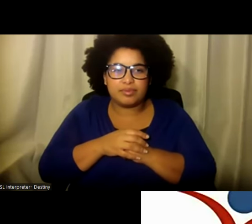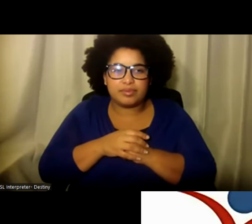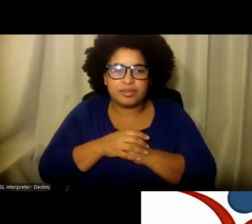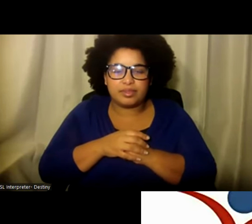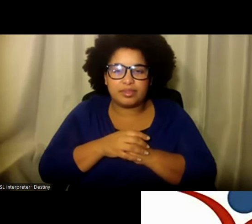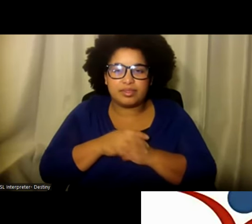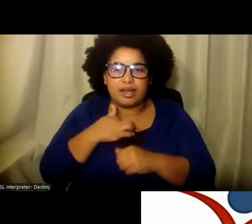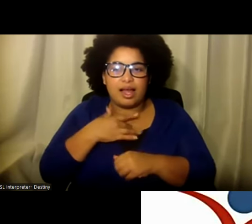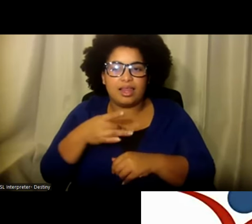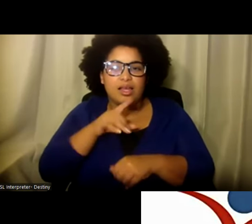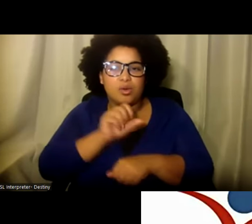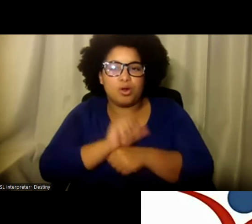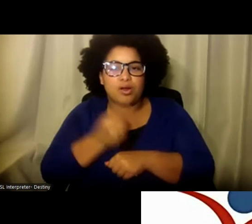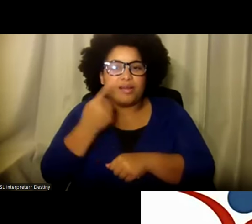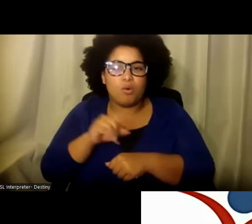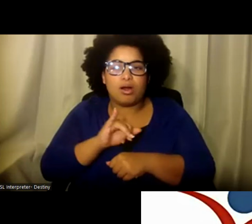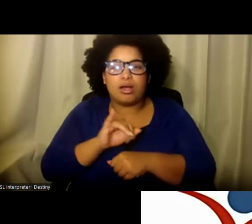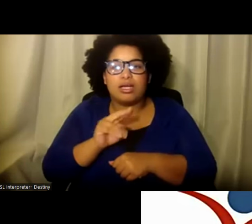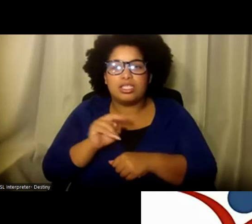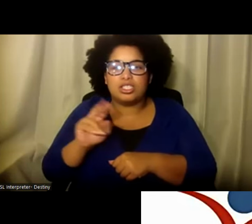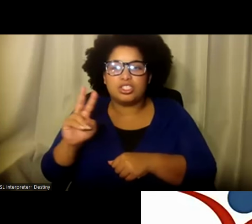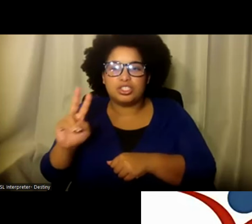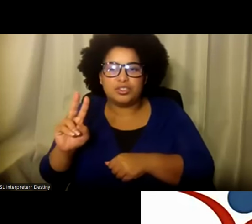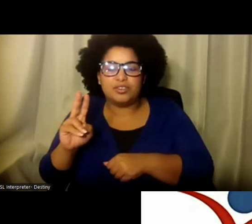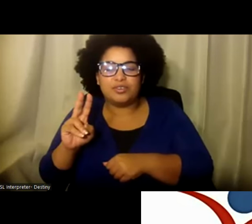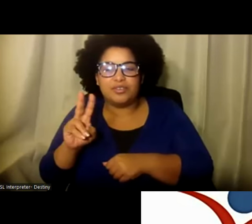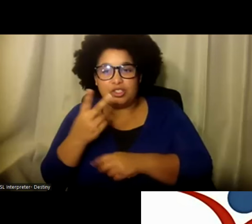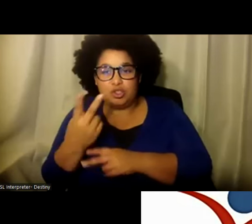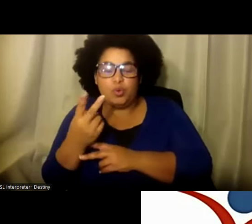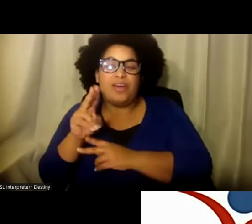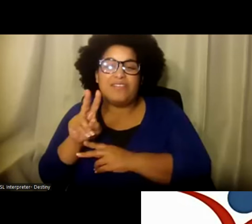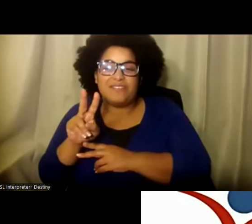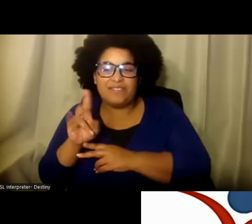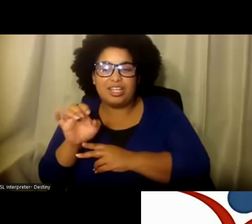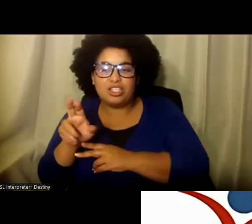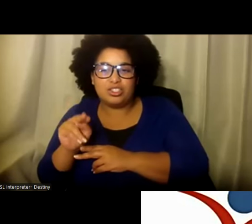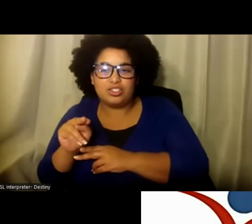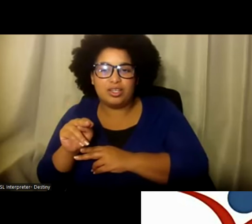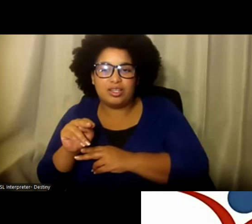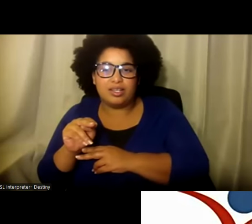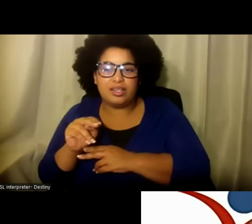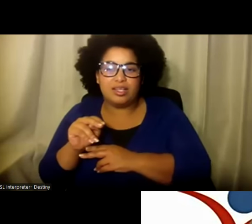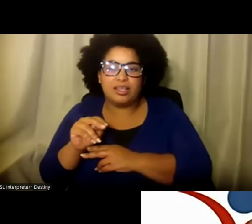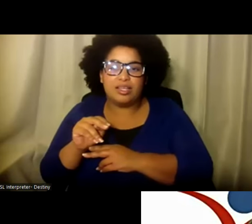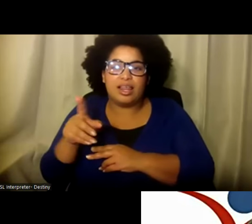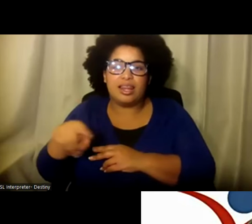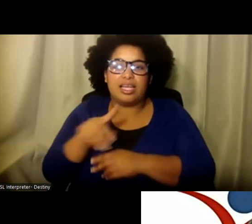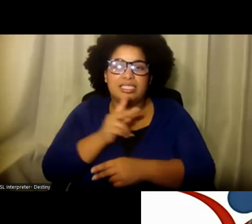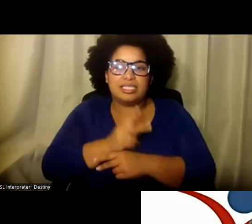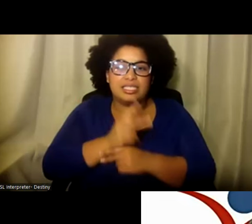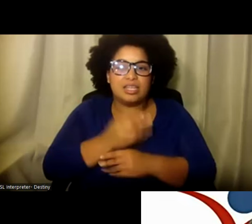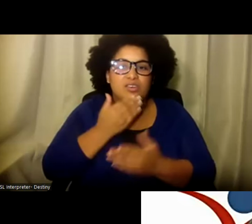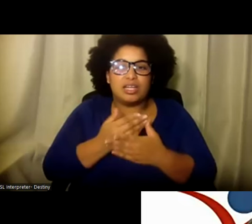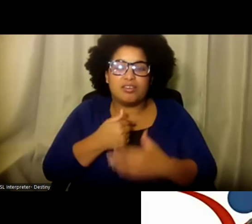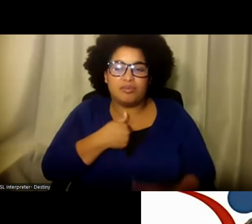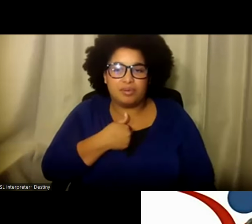I like working for Into Vision, when I said earlier, is because they take good care of me